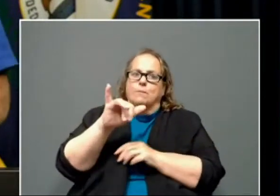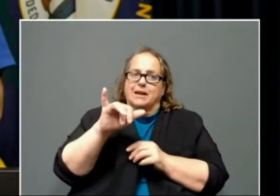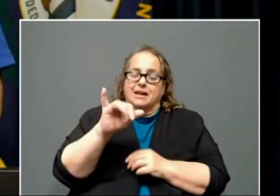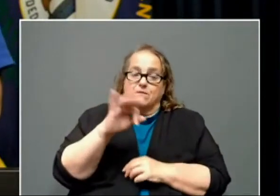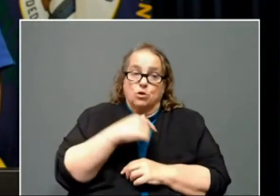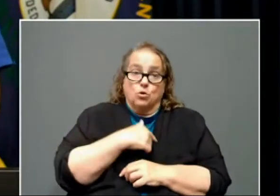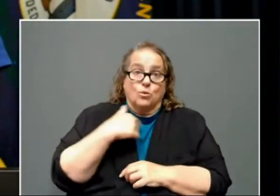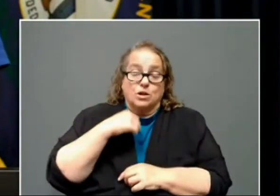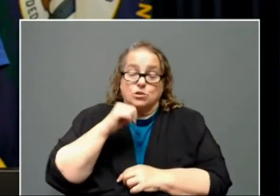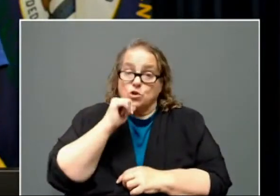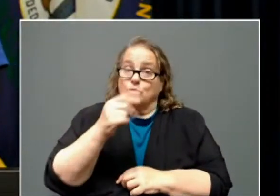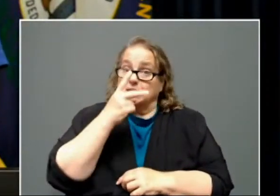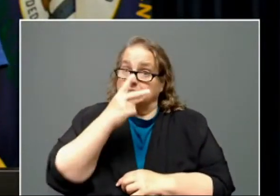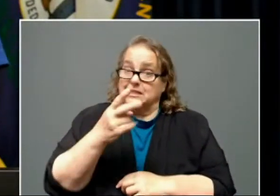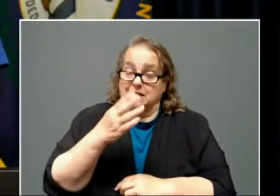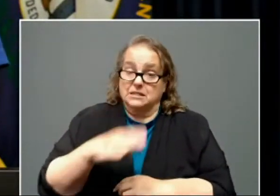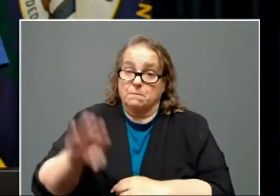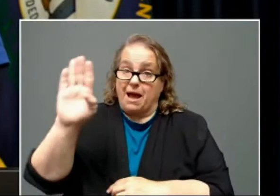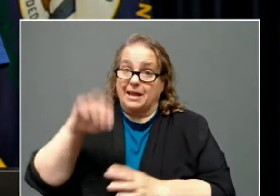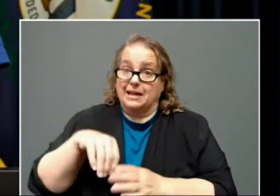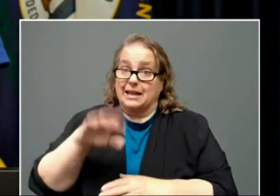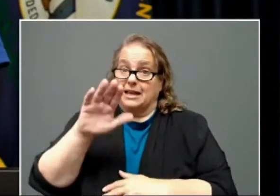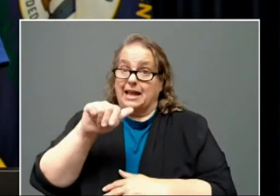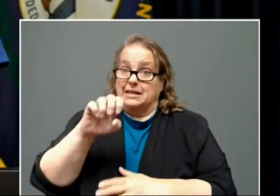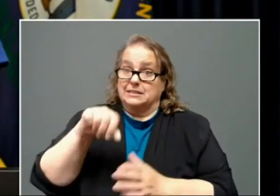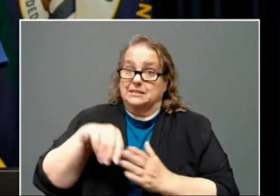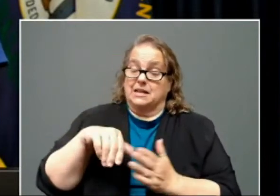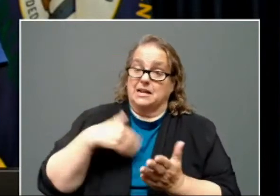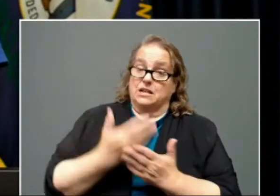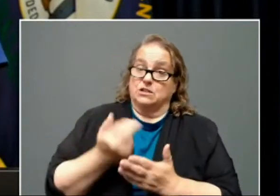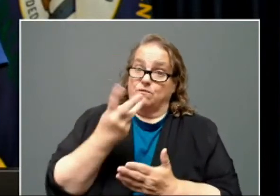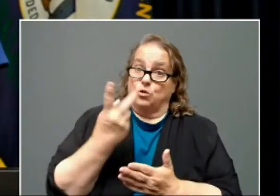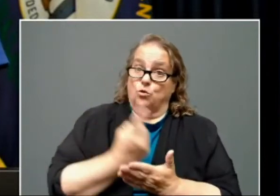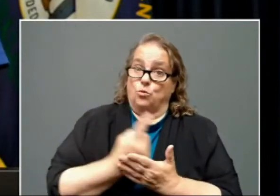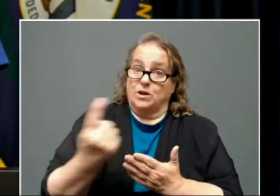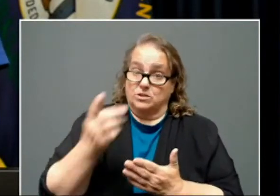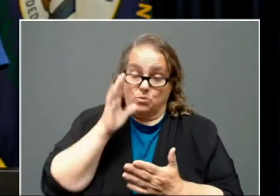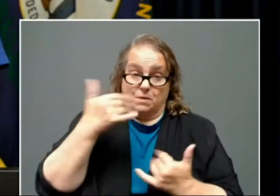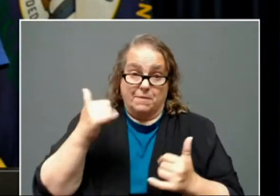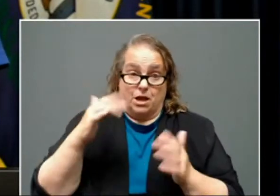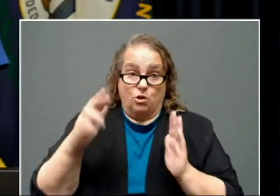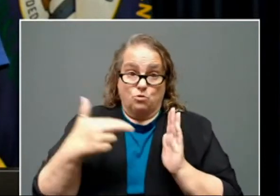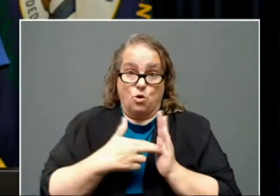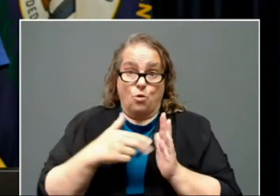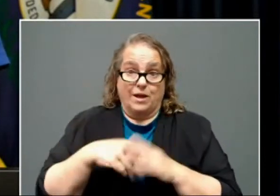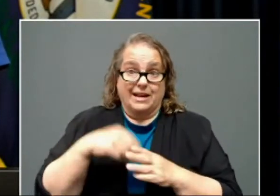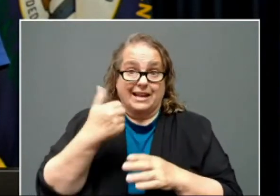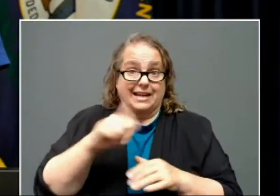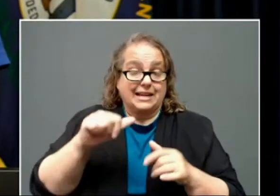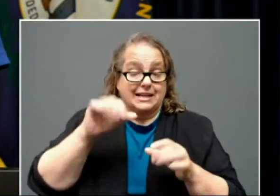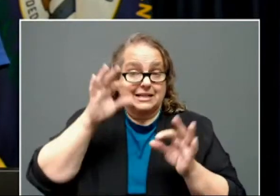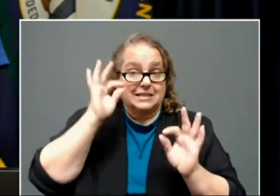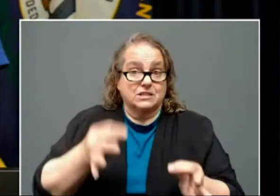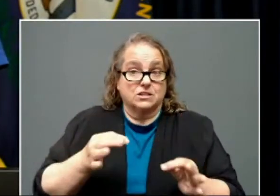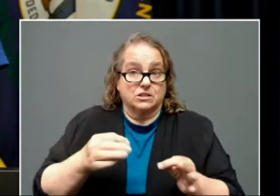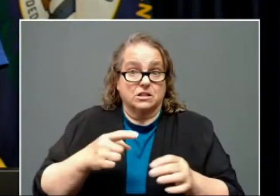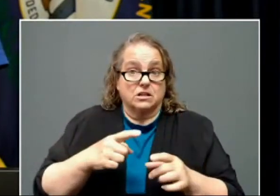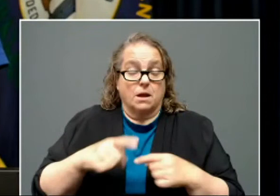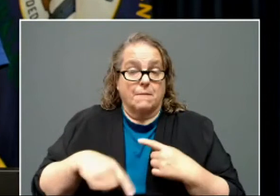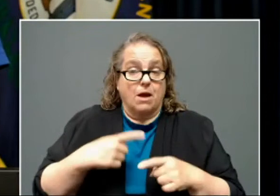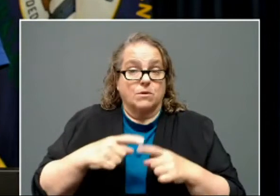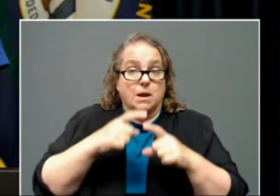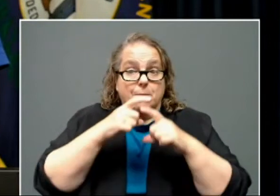see a spike in cases in the next few weeks, will that play a role in any decisions regarding masks at large